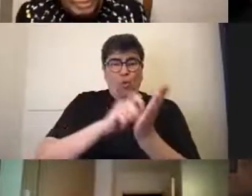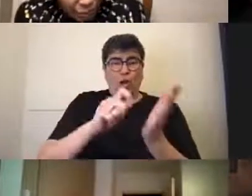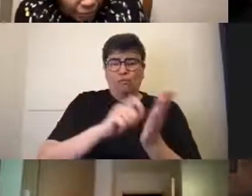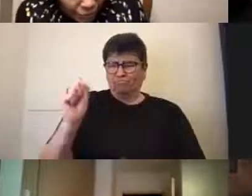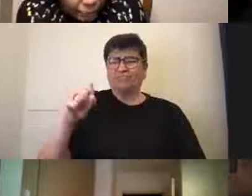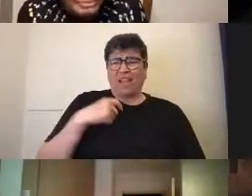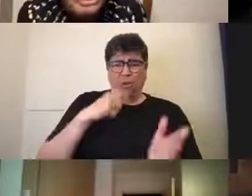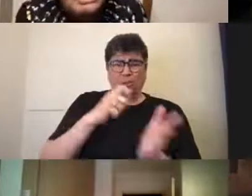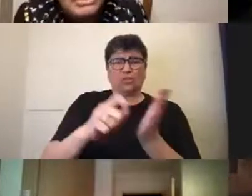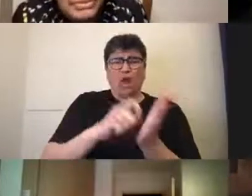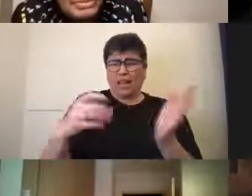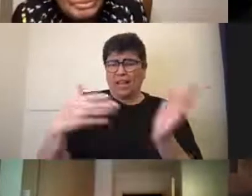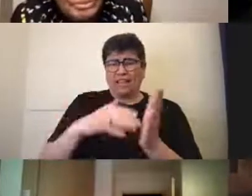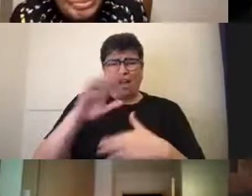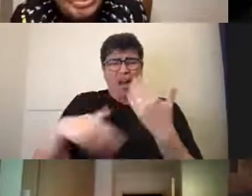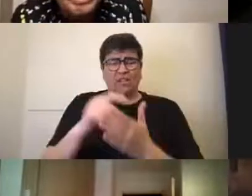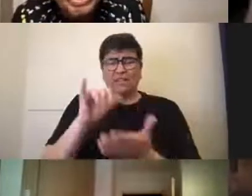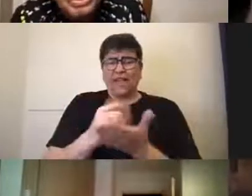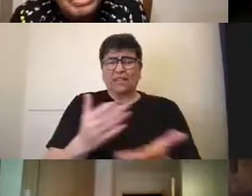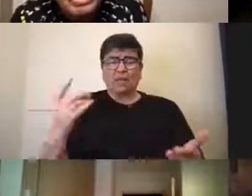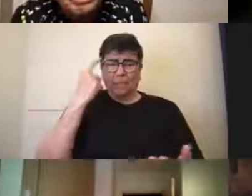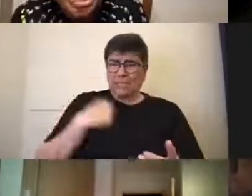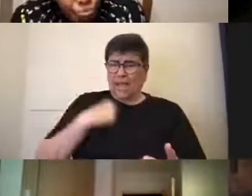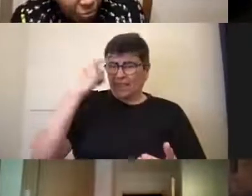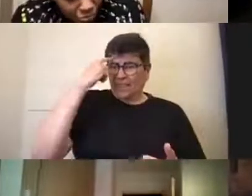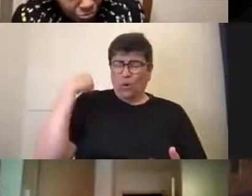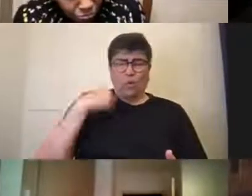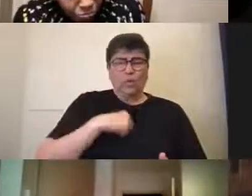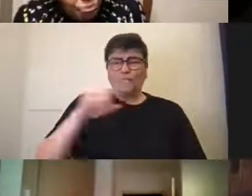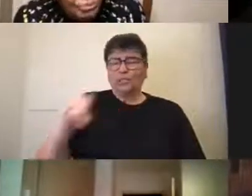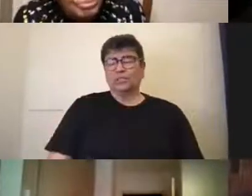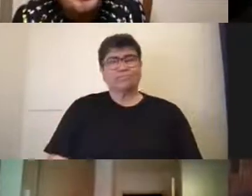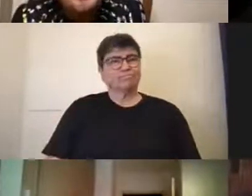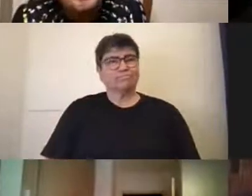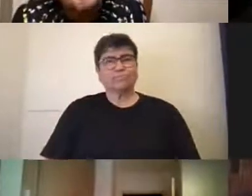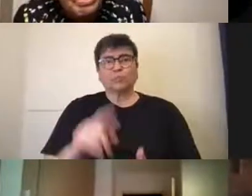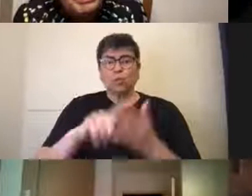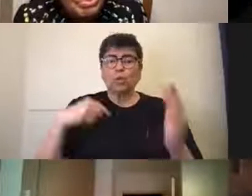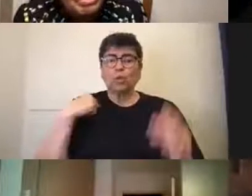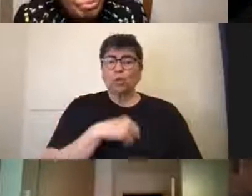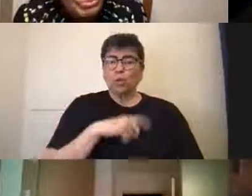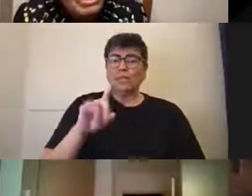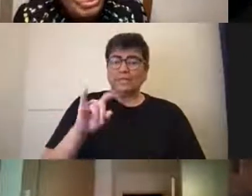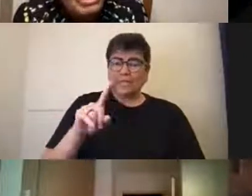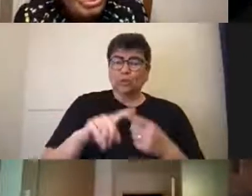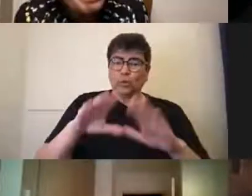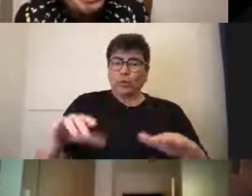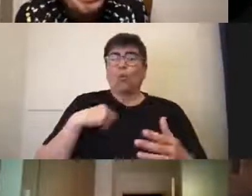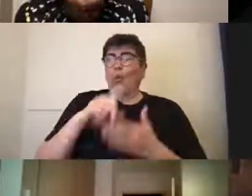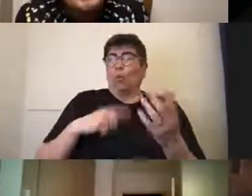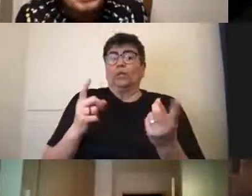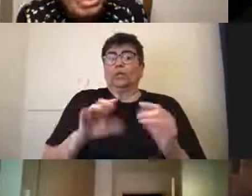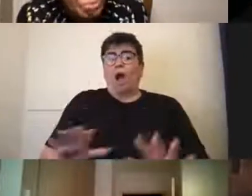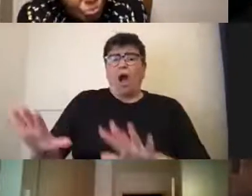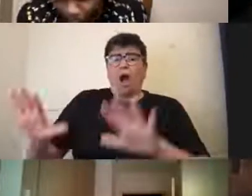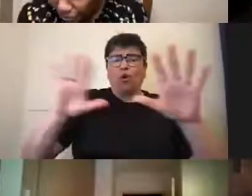I was writing against all of that stuff. Cause I just think we just what we did to kids and what we do across this country,